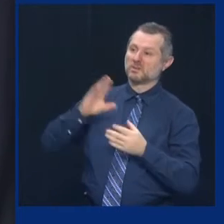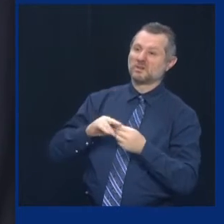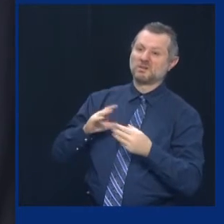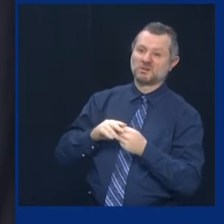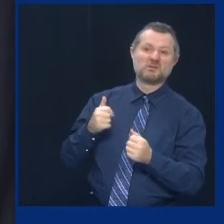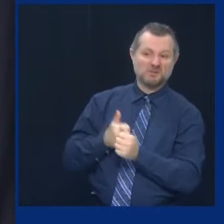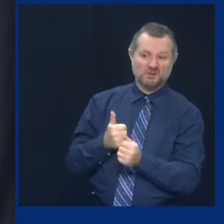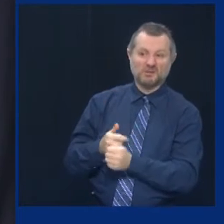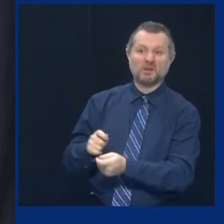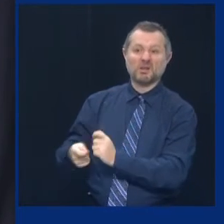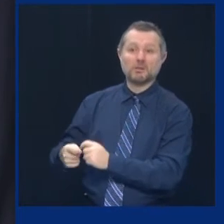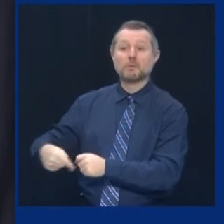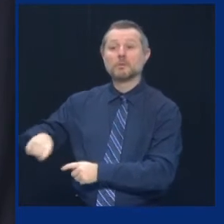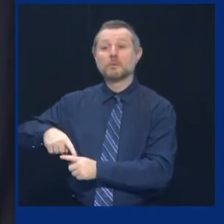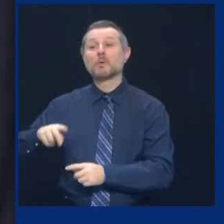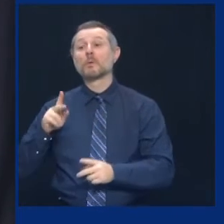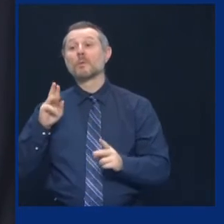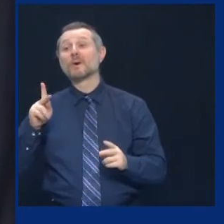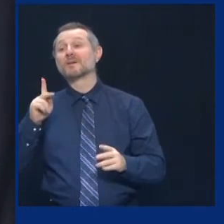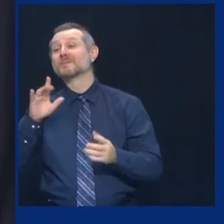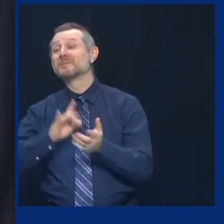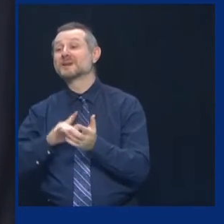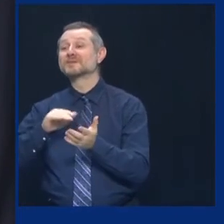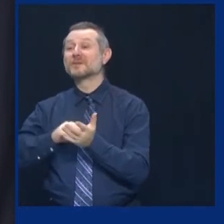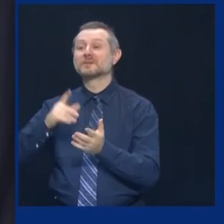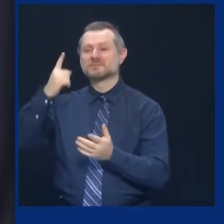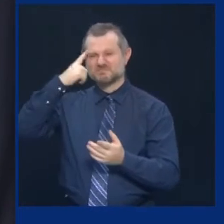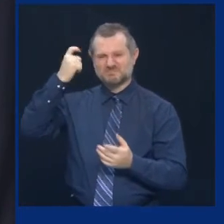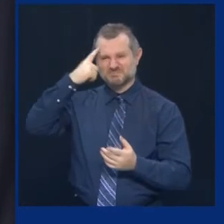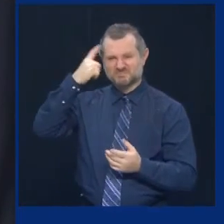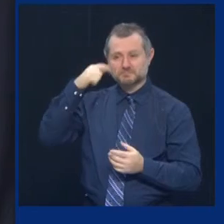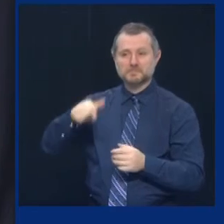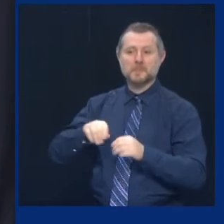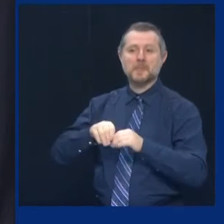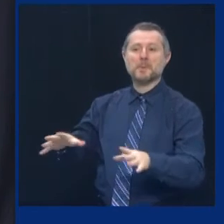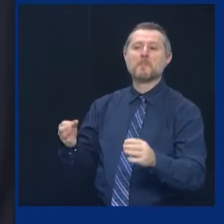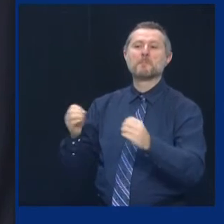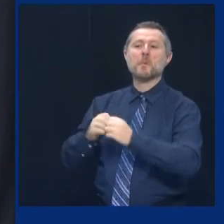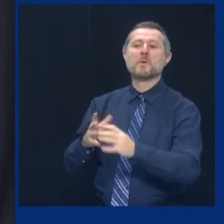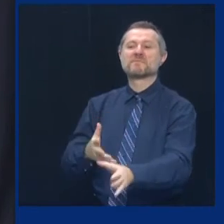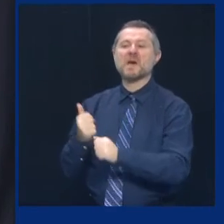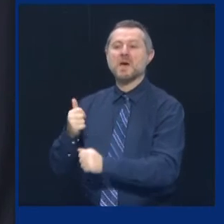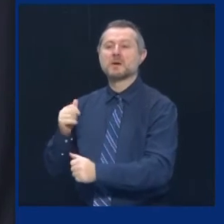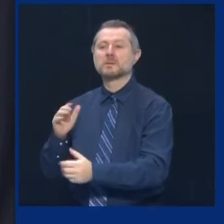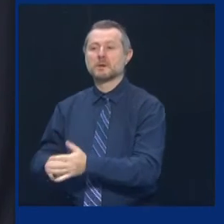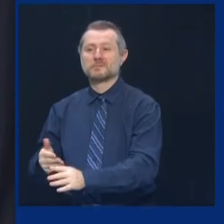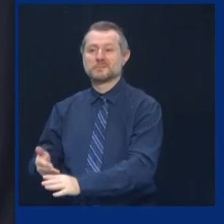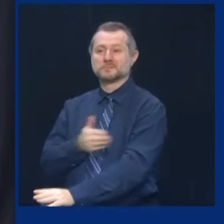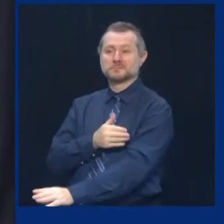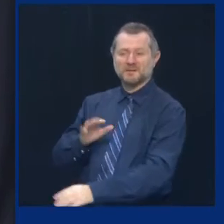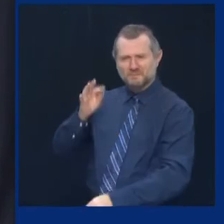the UK, transmits much, much faster. Why are you doing nothing? Now,